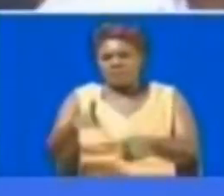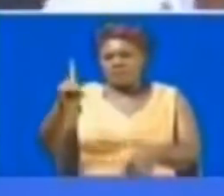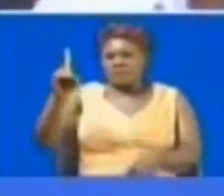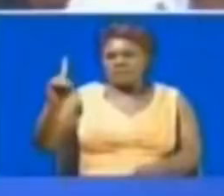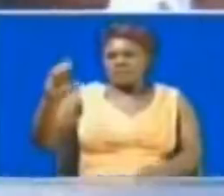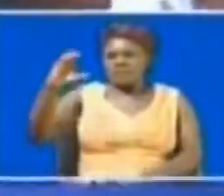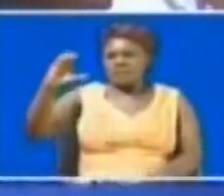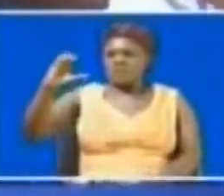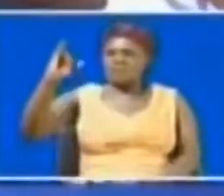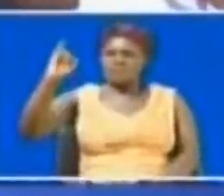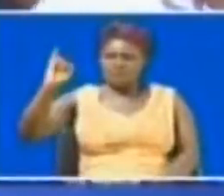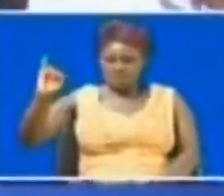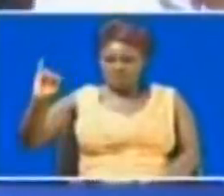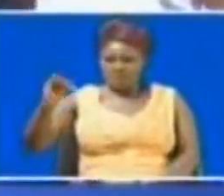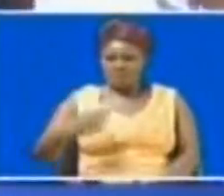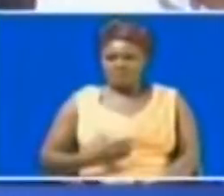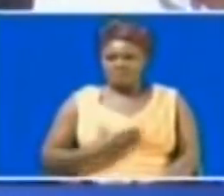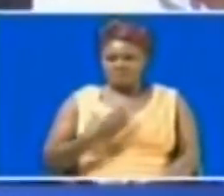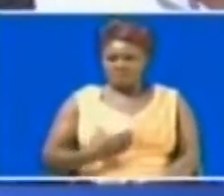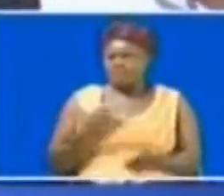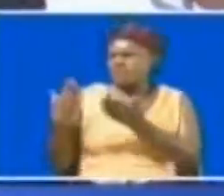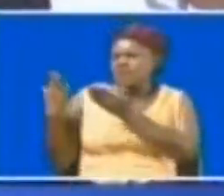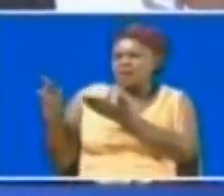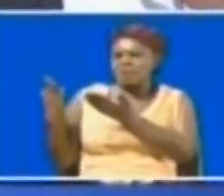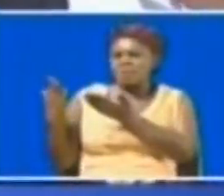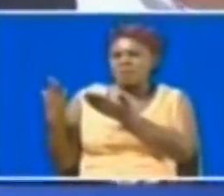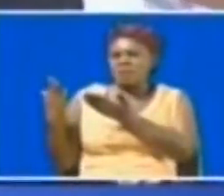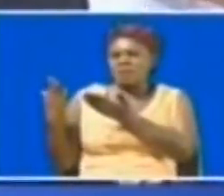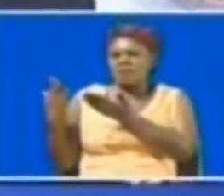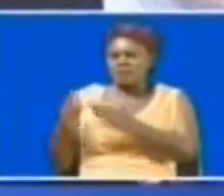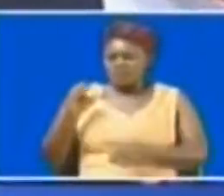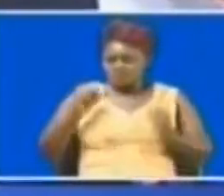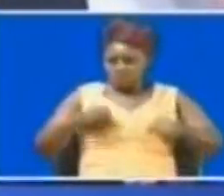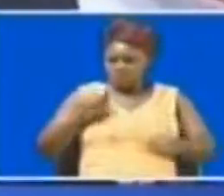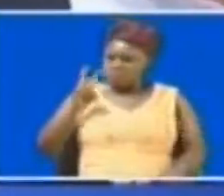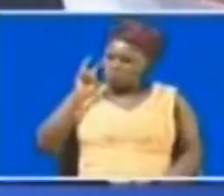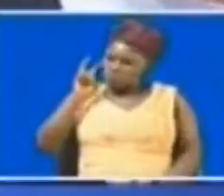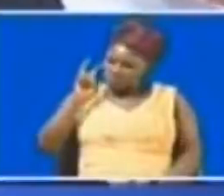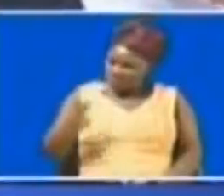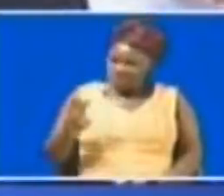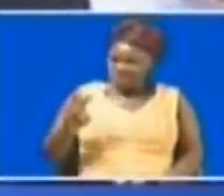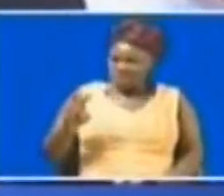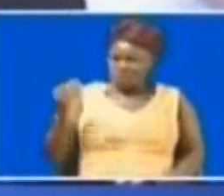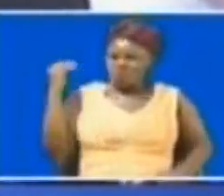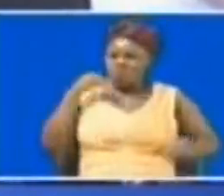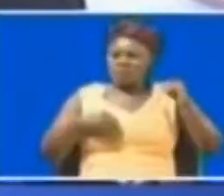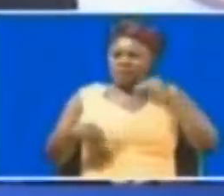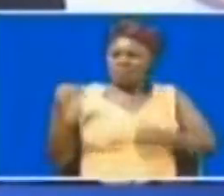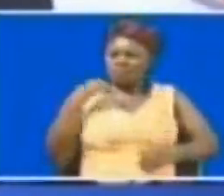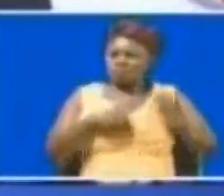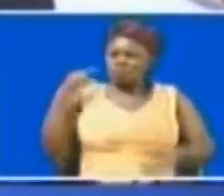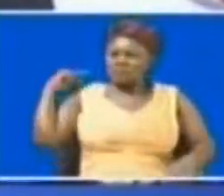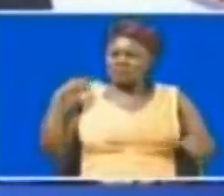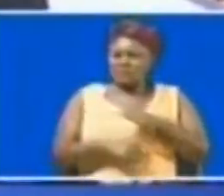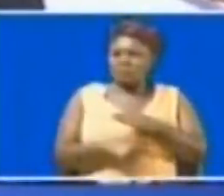DCI to come and visit this site so that they can see high-level corruption which is